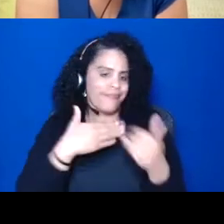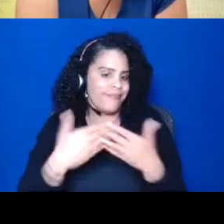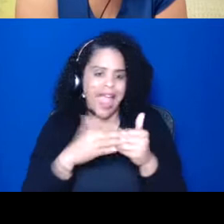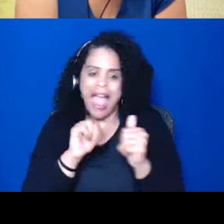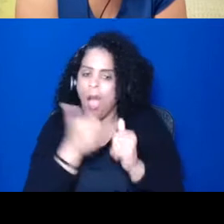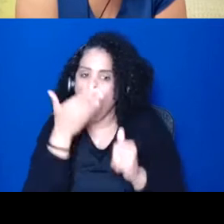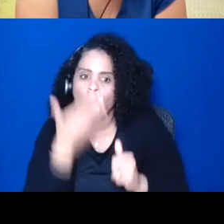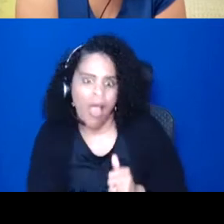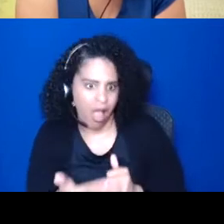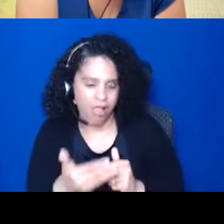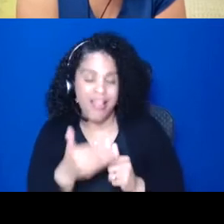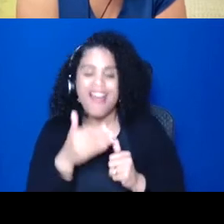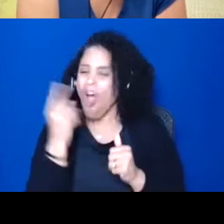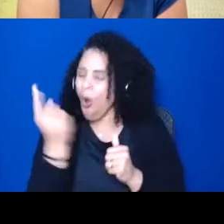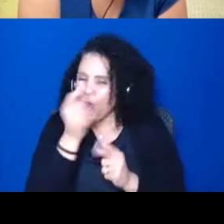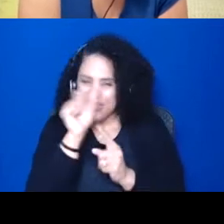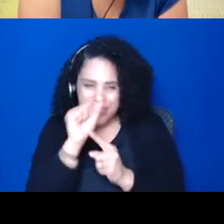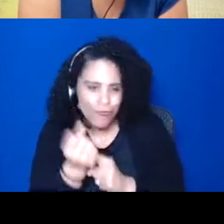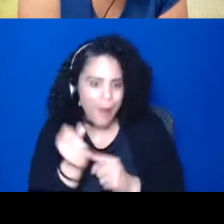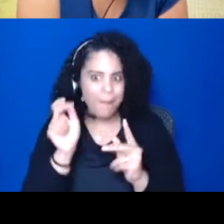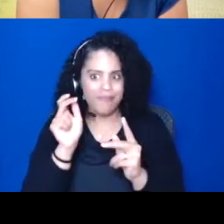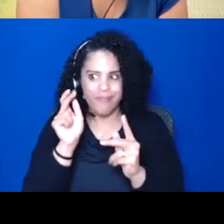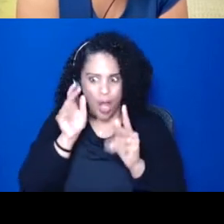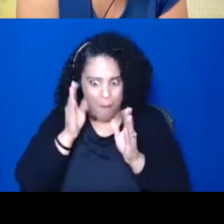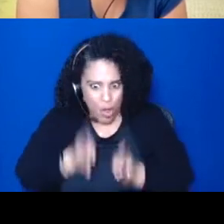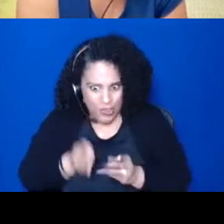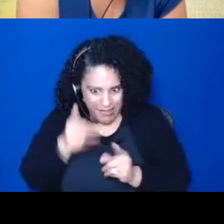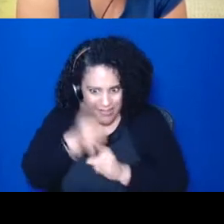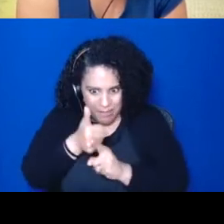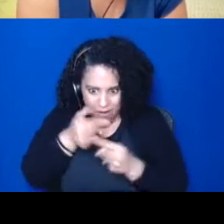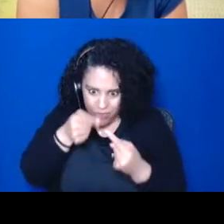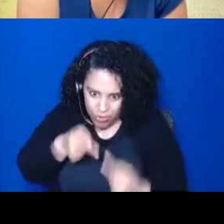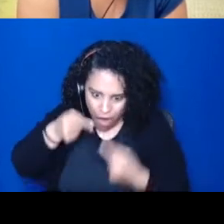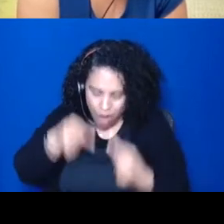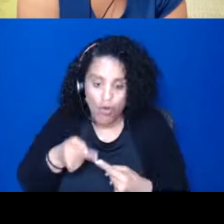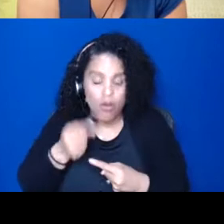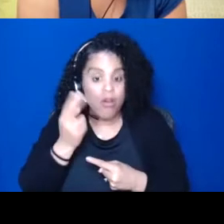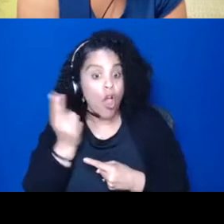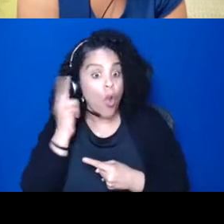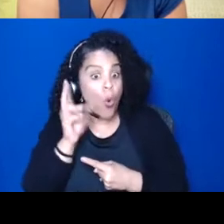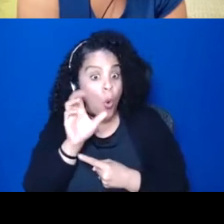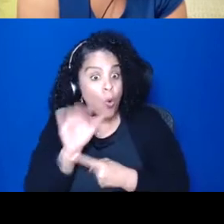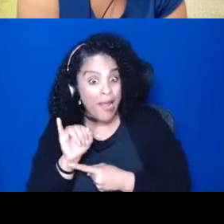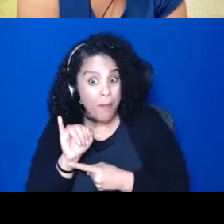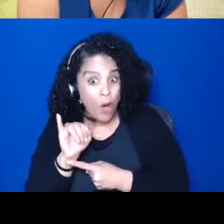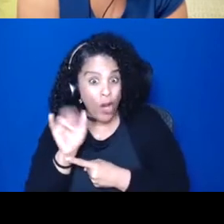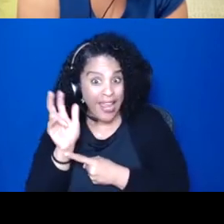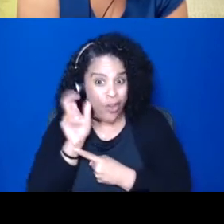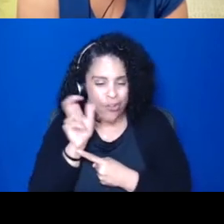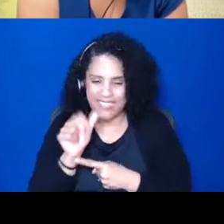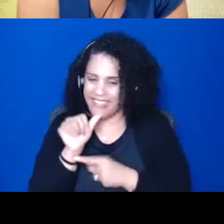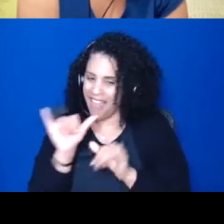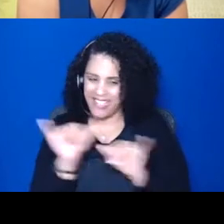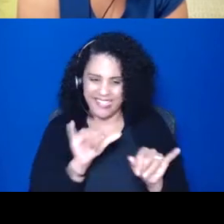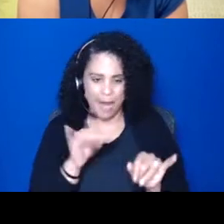will always be situations where a person struggles. So cochlear implant hearing is not the same thing as